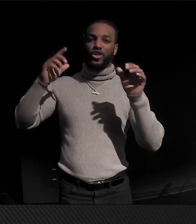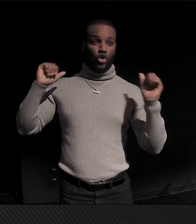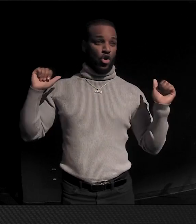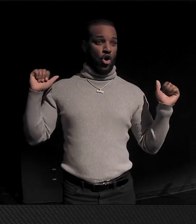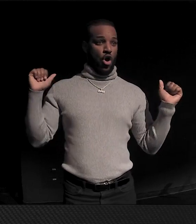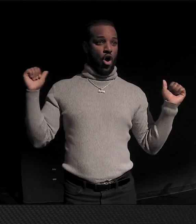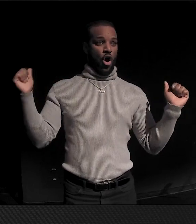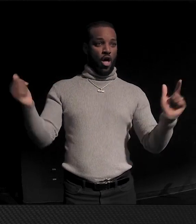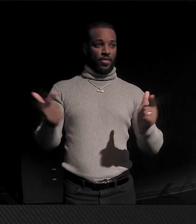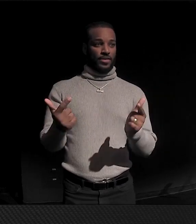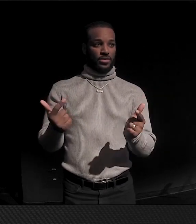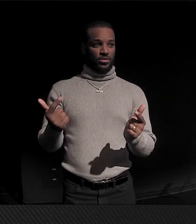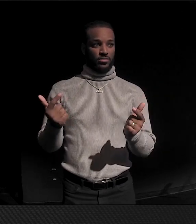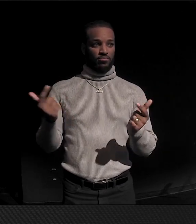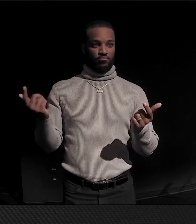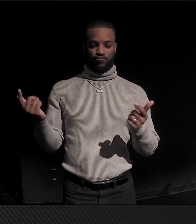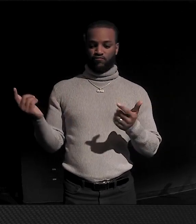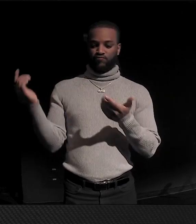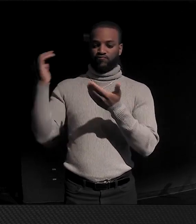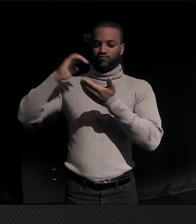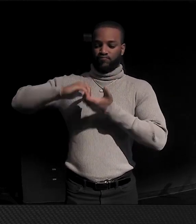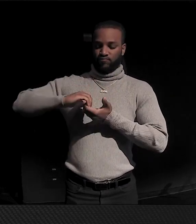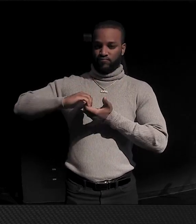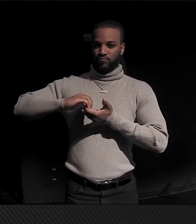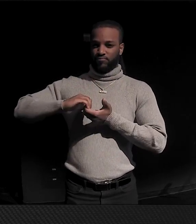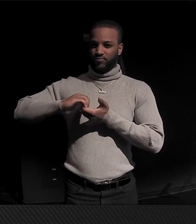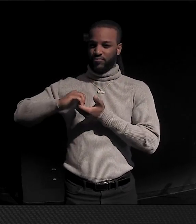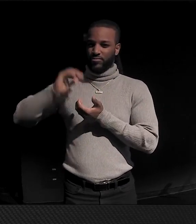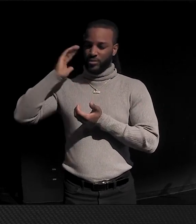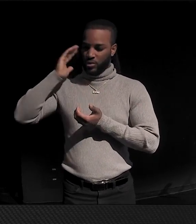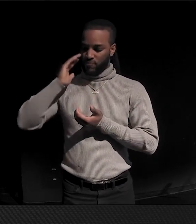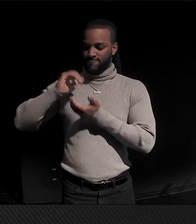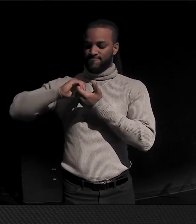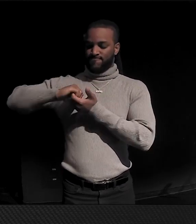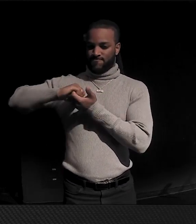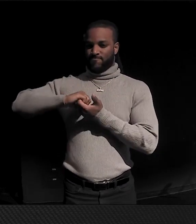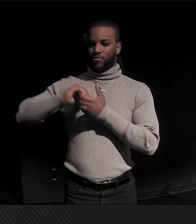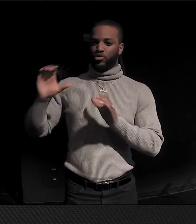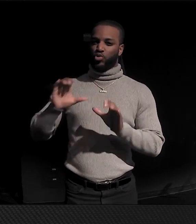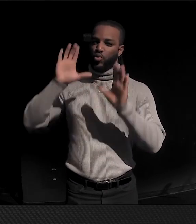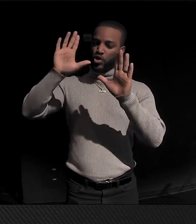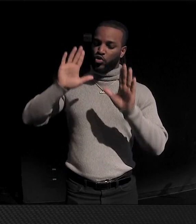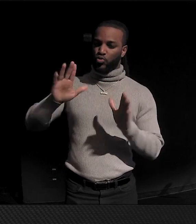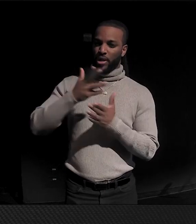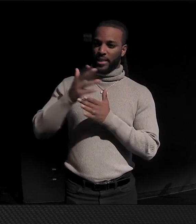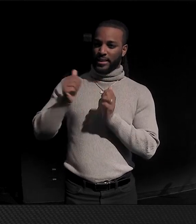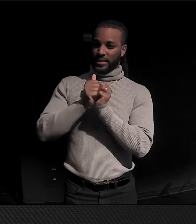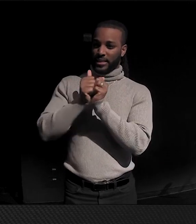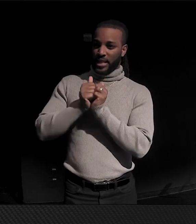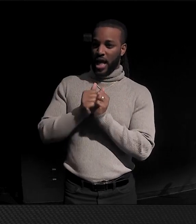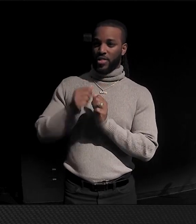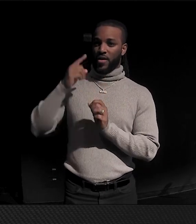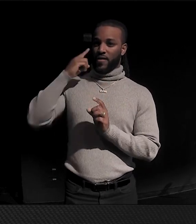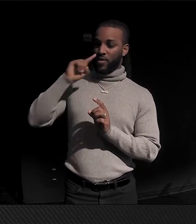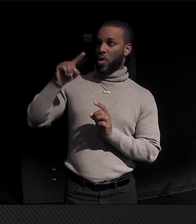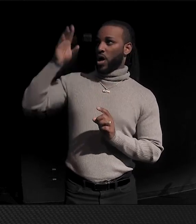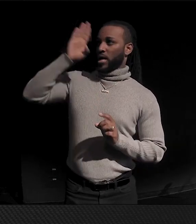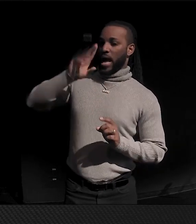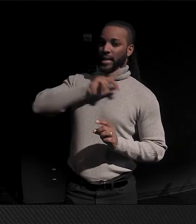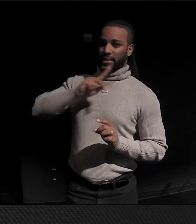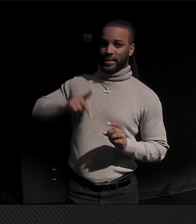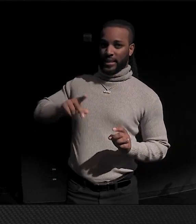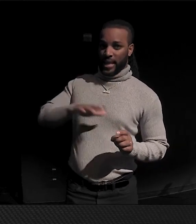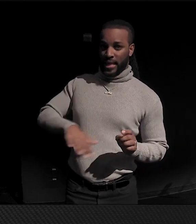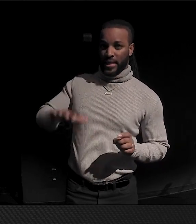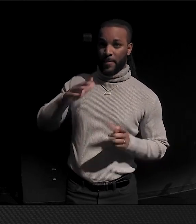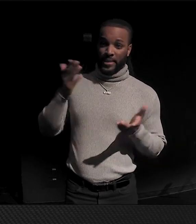an army, you know, linking hands, doing great things for the sake of God's kingdom here, near,